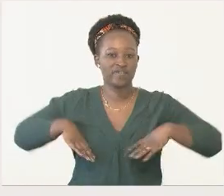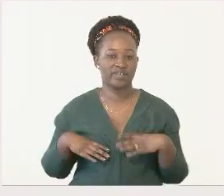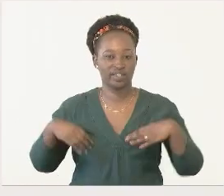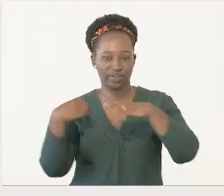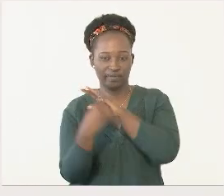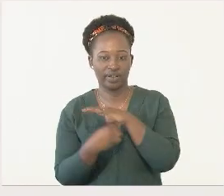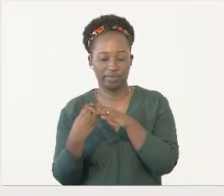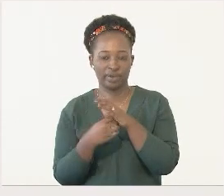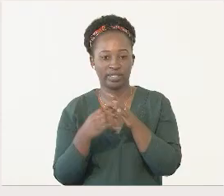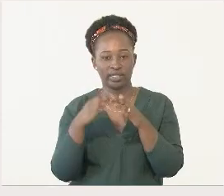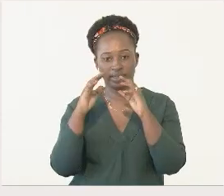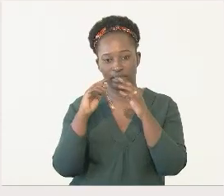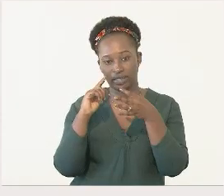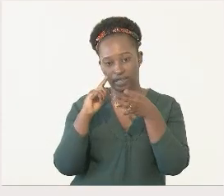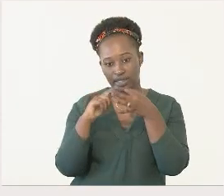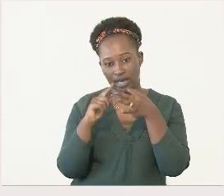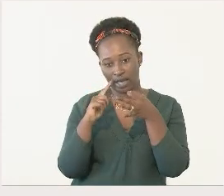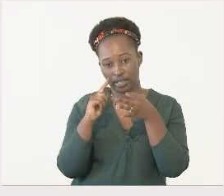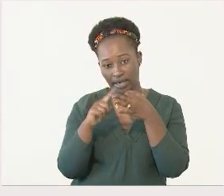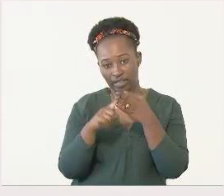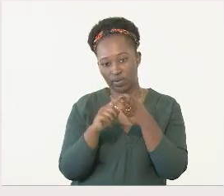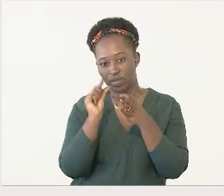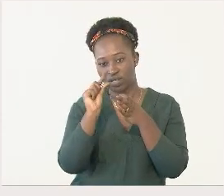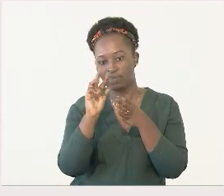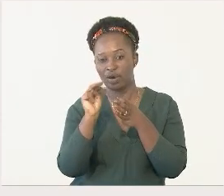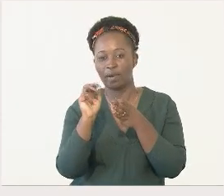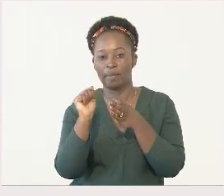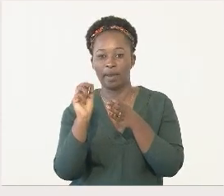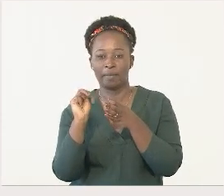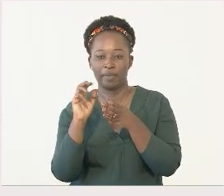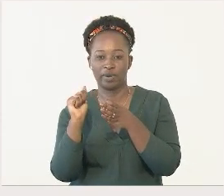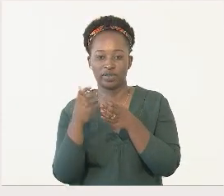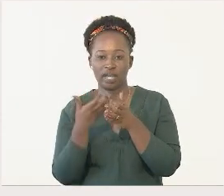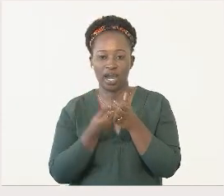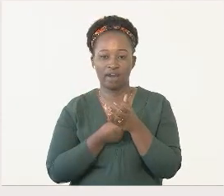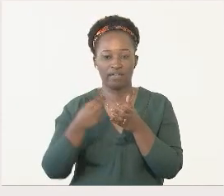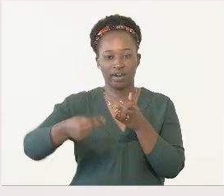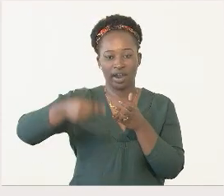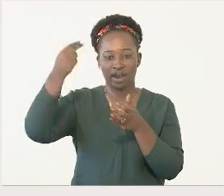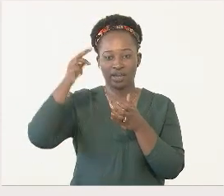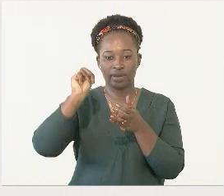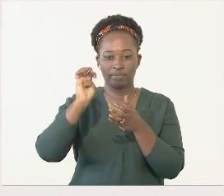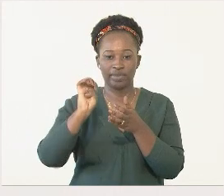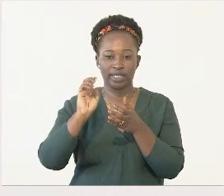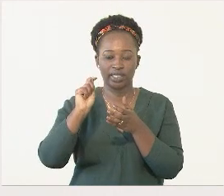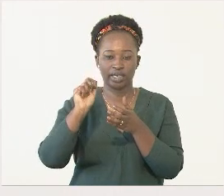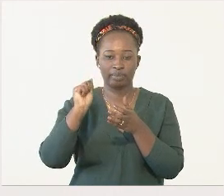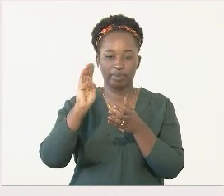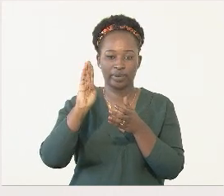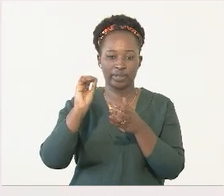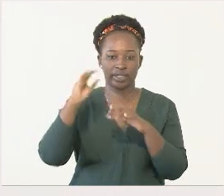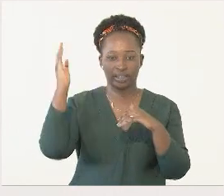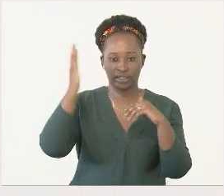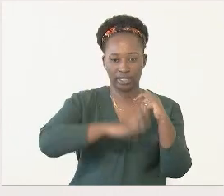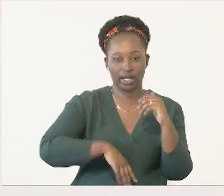mammals. And then D, large mammals have a great surface area than small